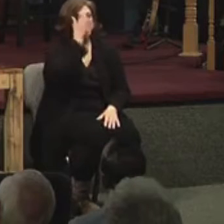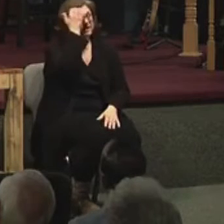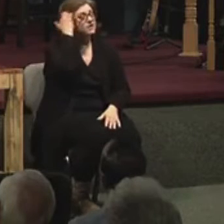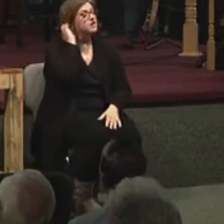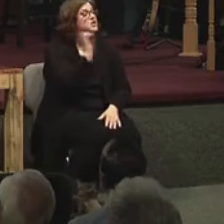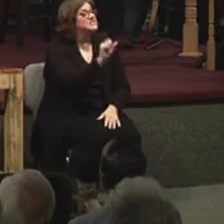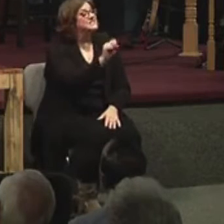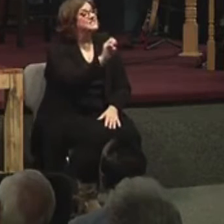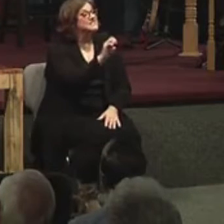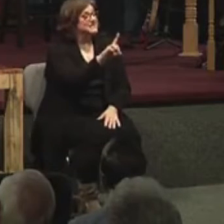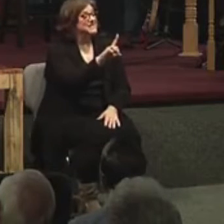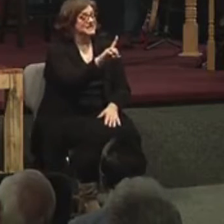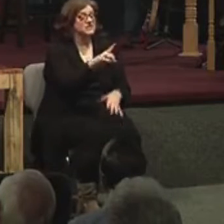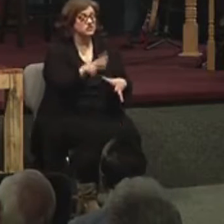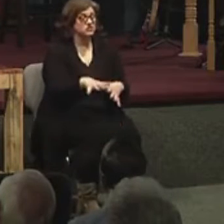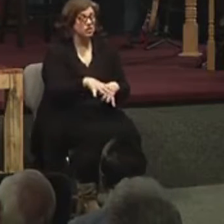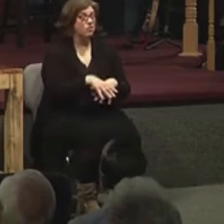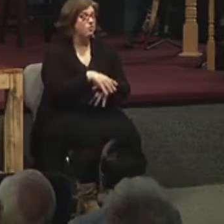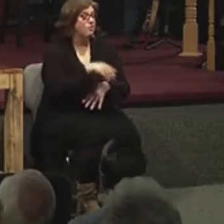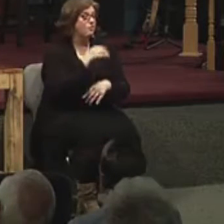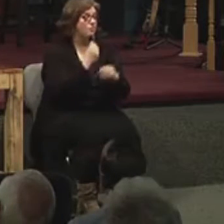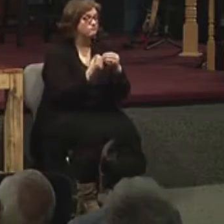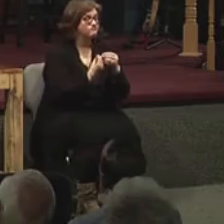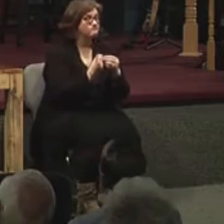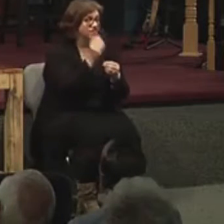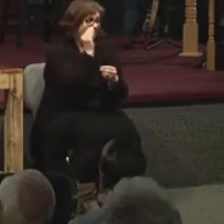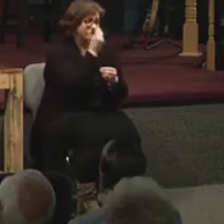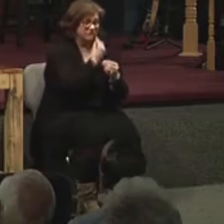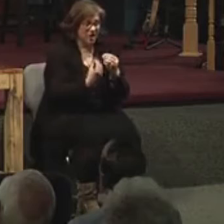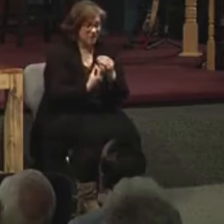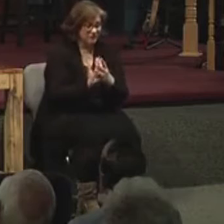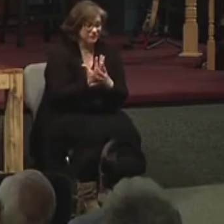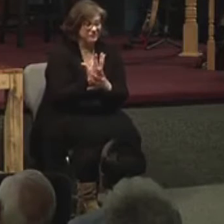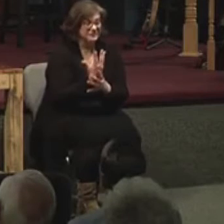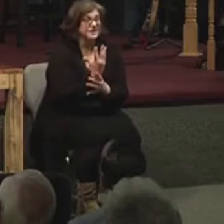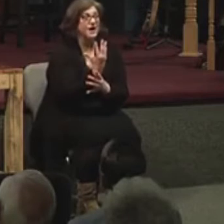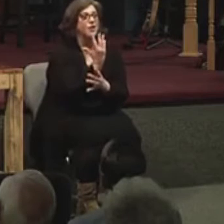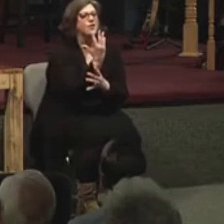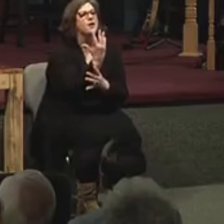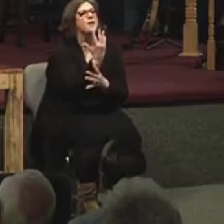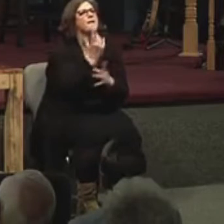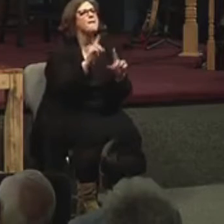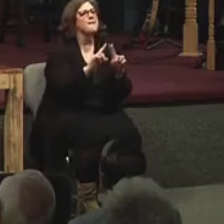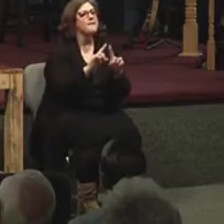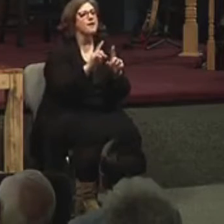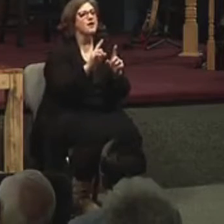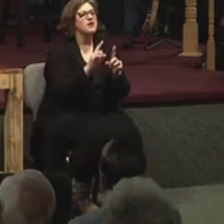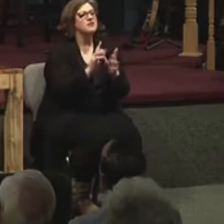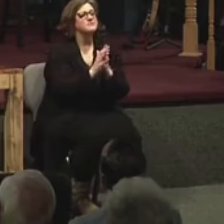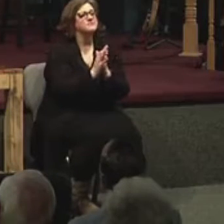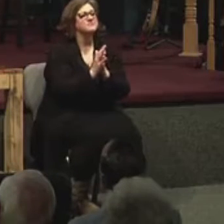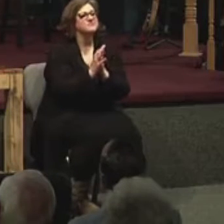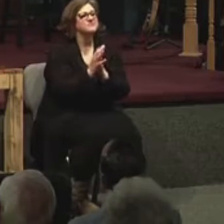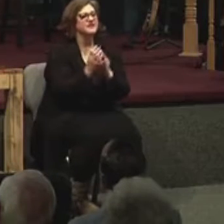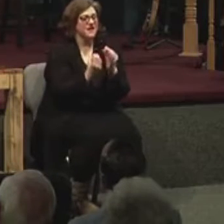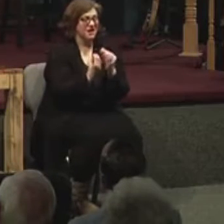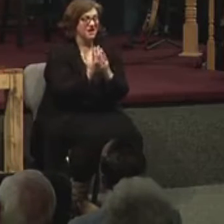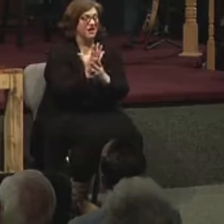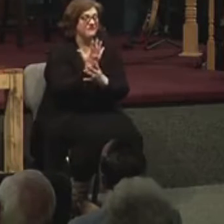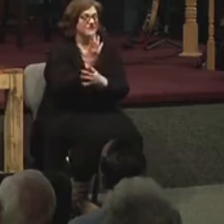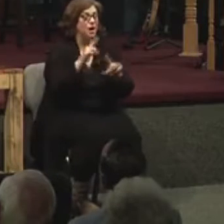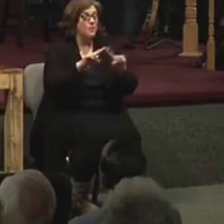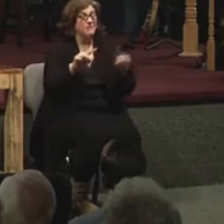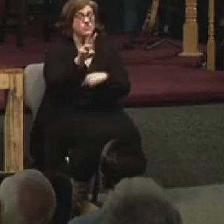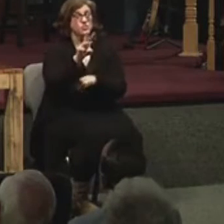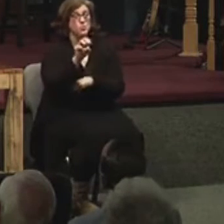need to make sure that we don't let worry or greed or short-term pleasure crowd out the good news that God has come near, that Jesus has come to lead us in a